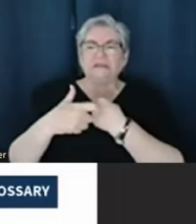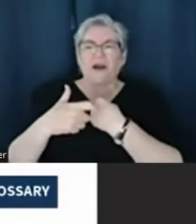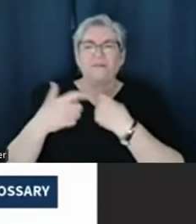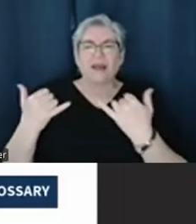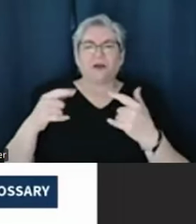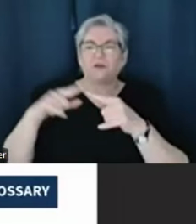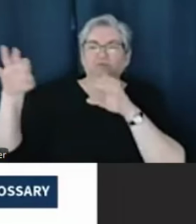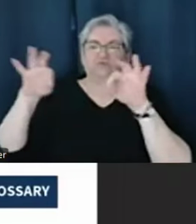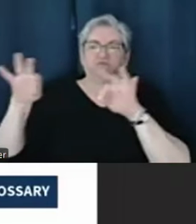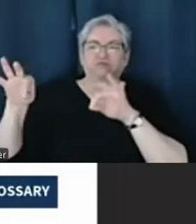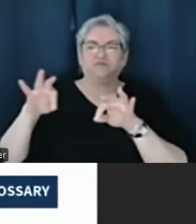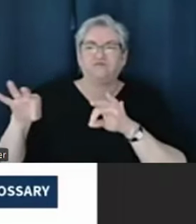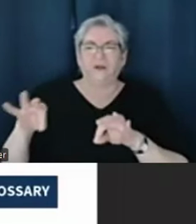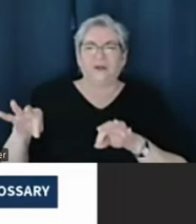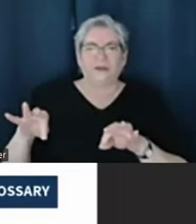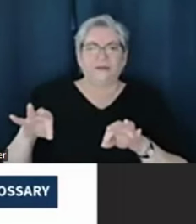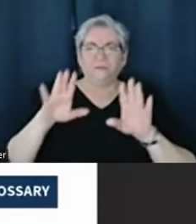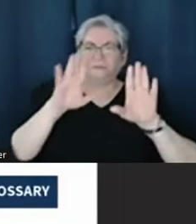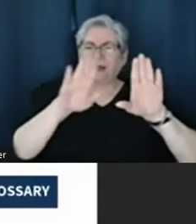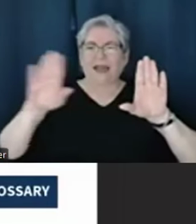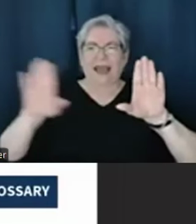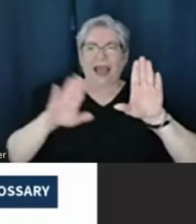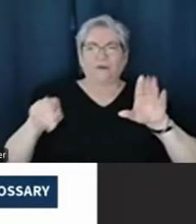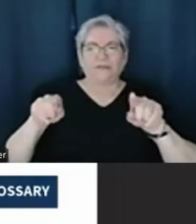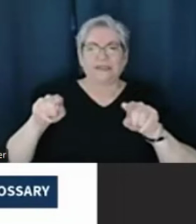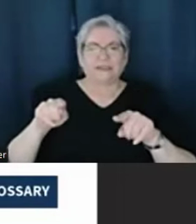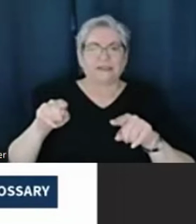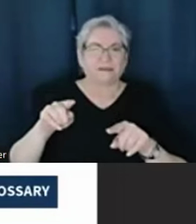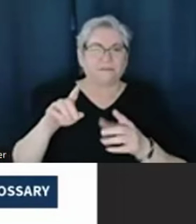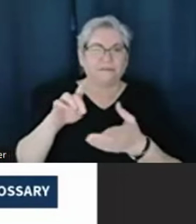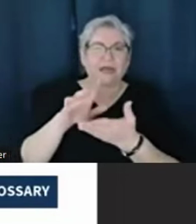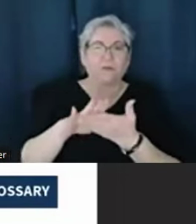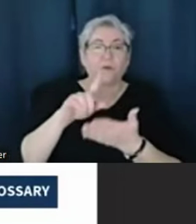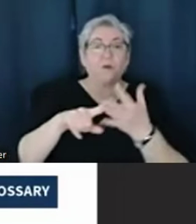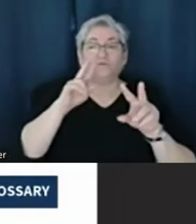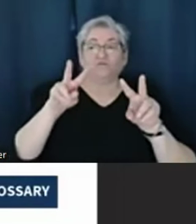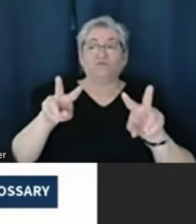through the layout of the document. What we're looking at now is the